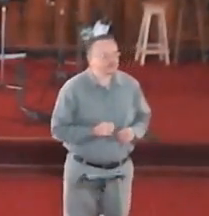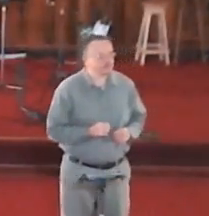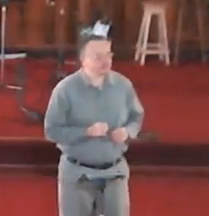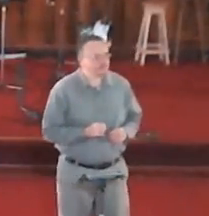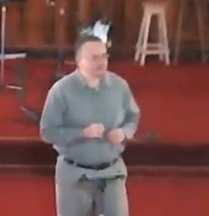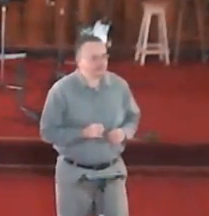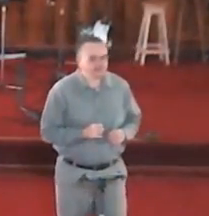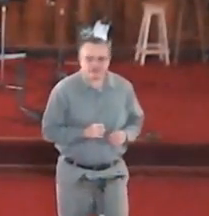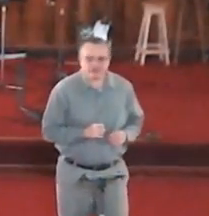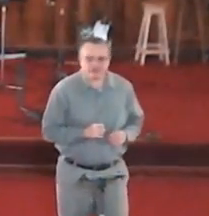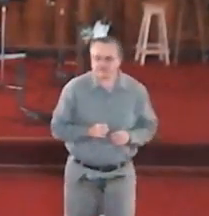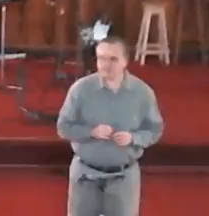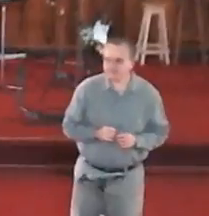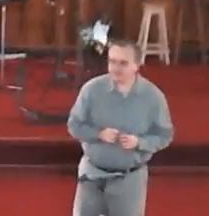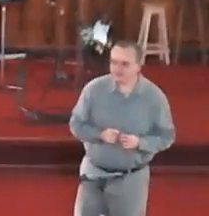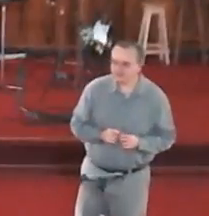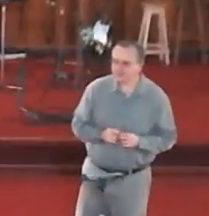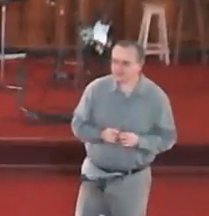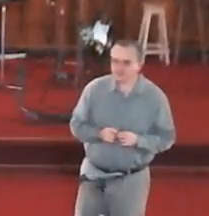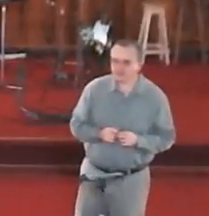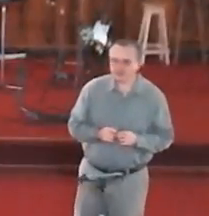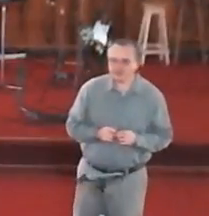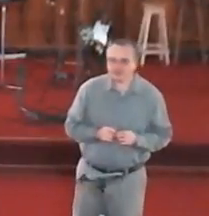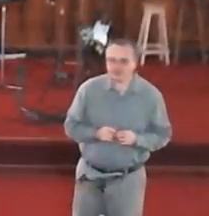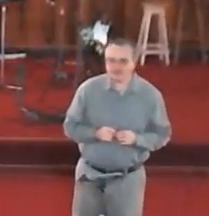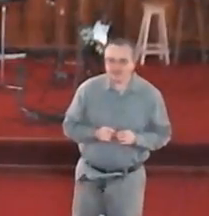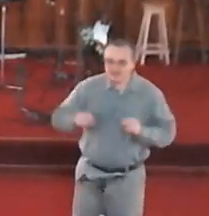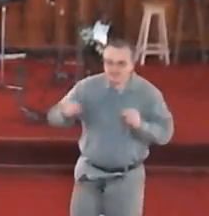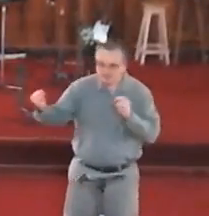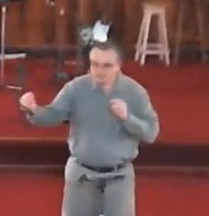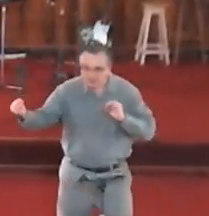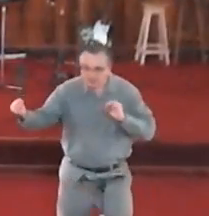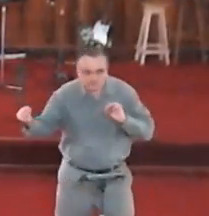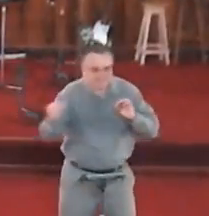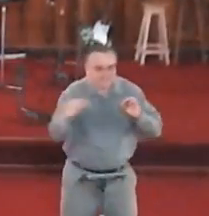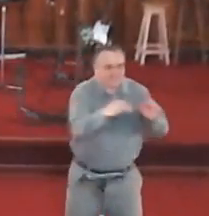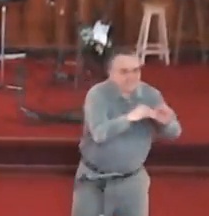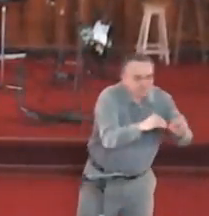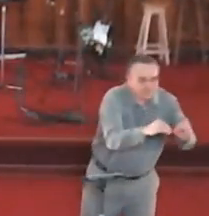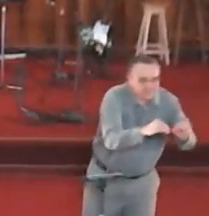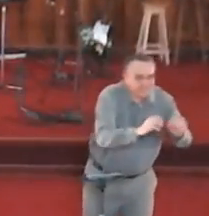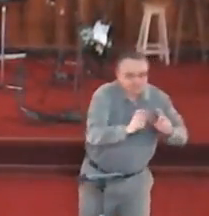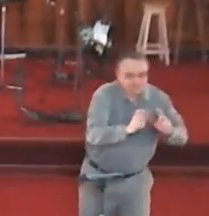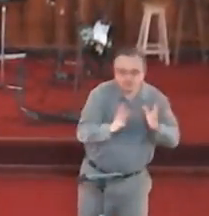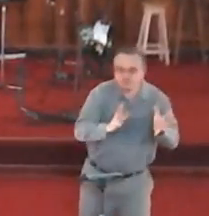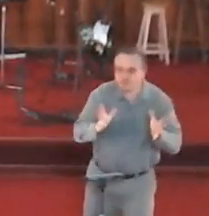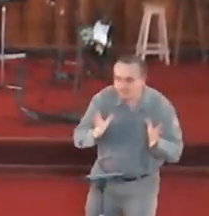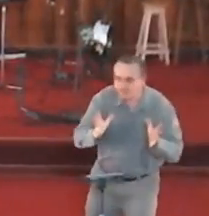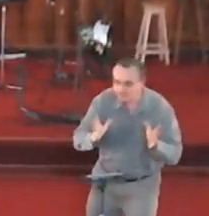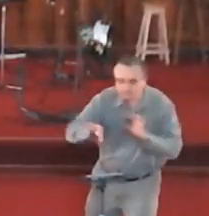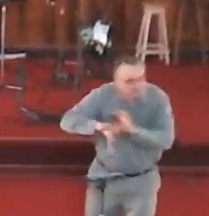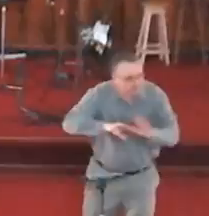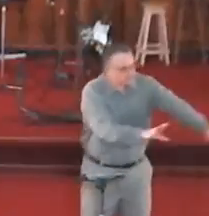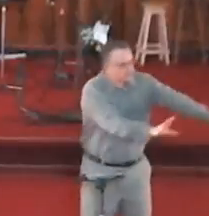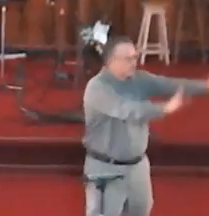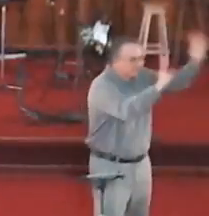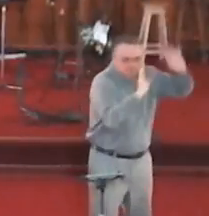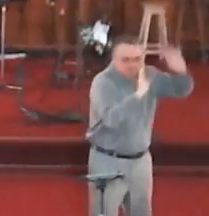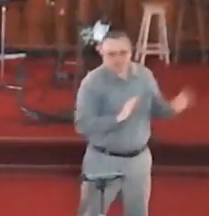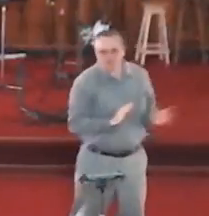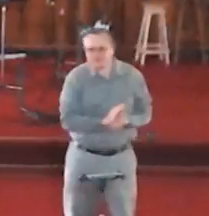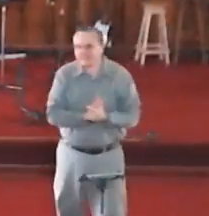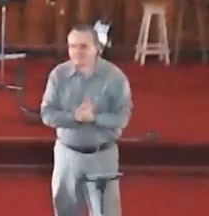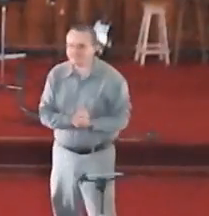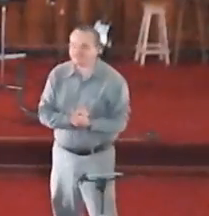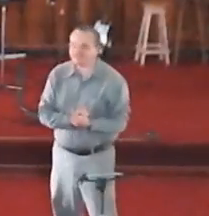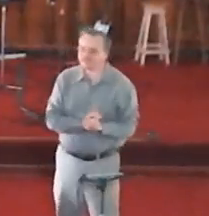all afraid of him, not believing that he really was a disciple. Entonces, Pablo llega a Jerusalén y busca a Pedro, y Pedro, no, yo no